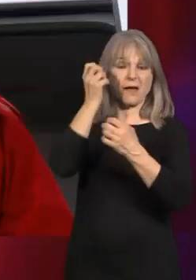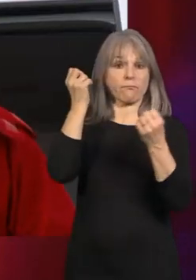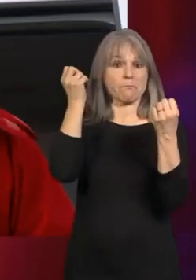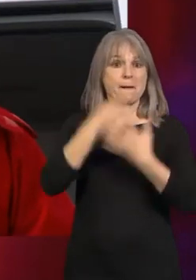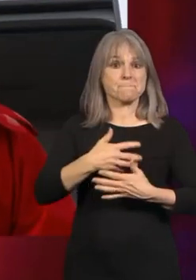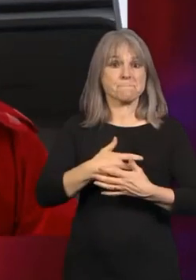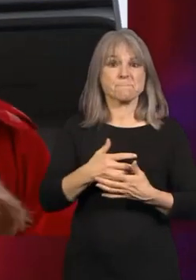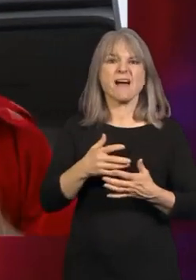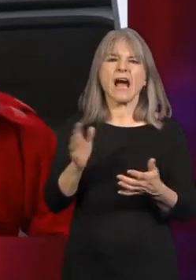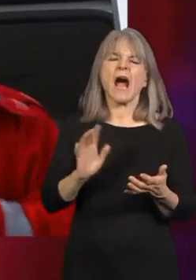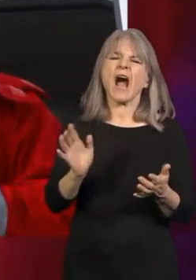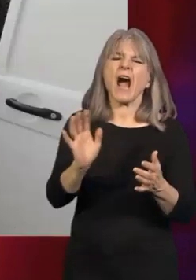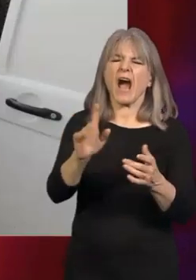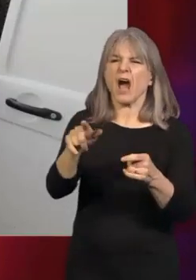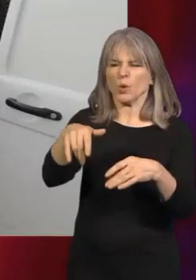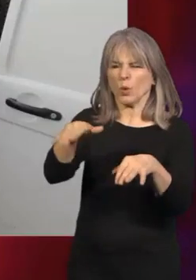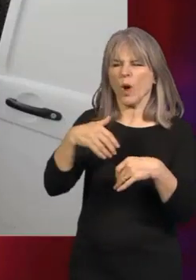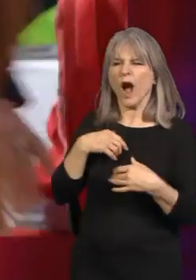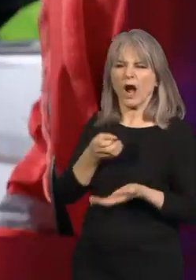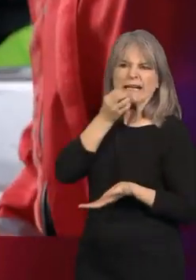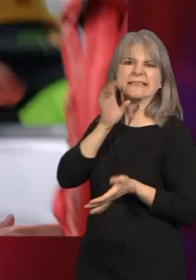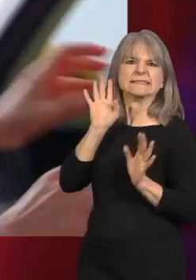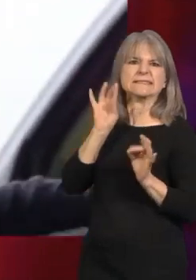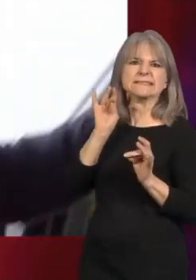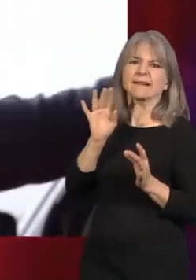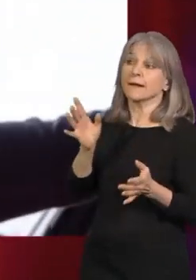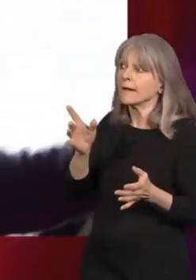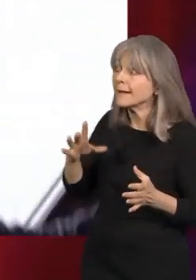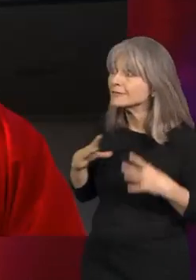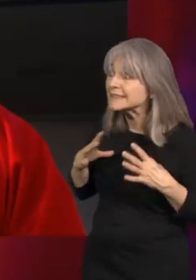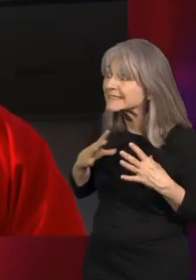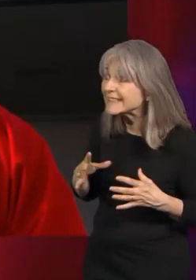ready? He's zipped up.